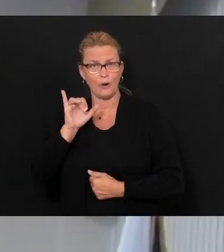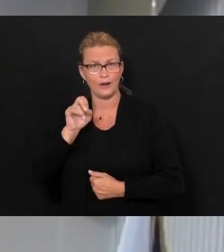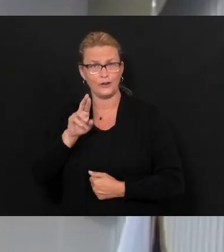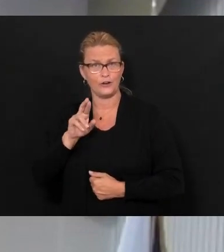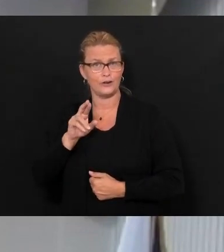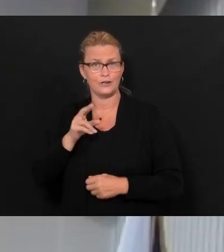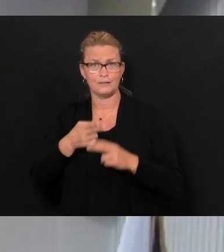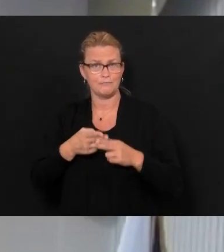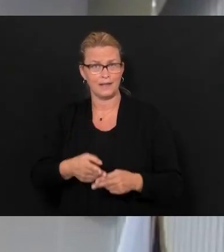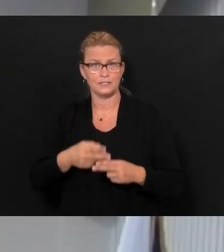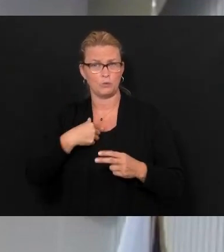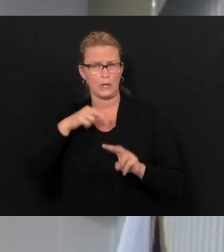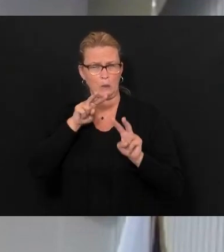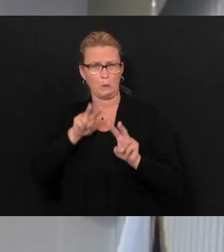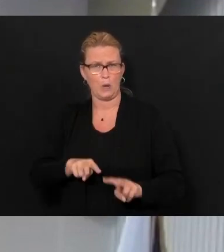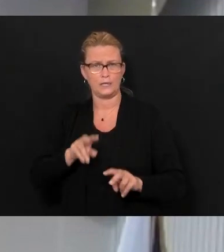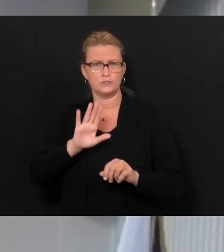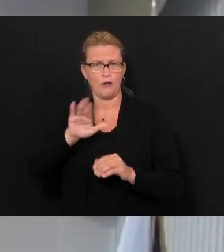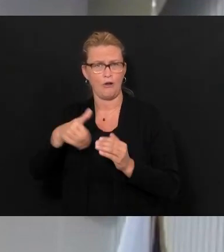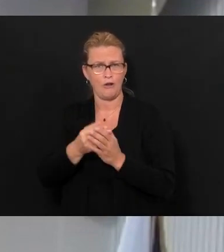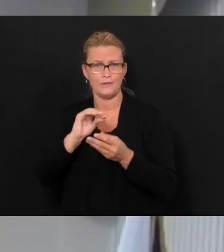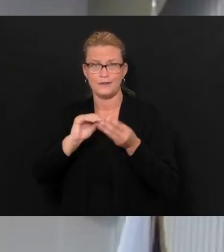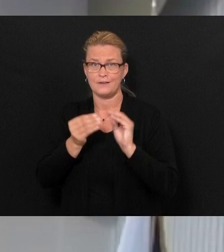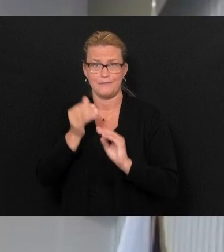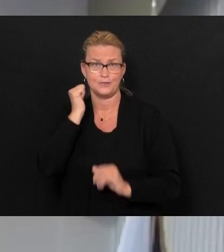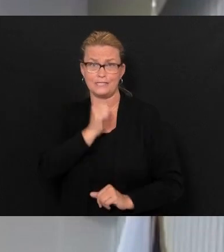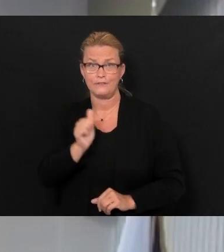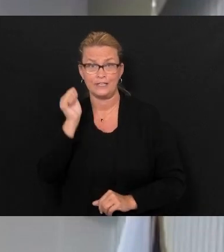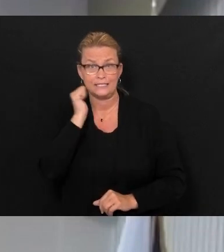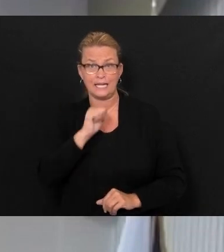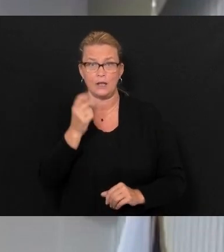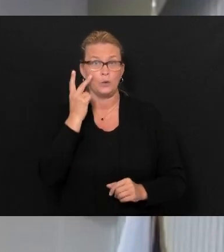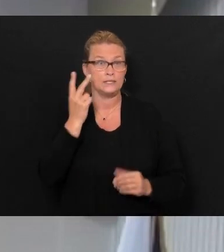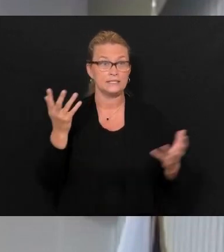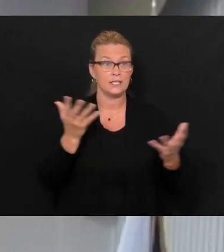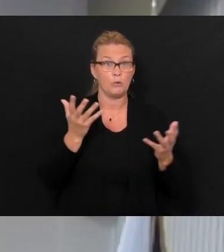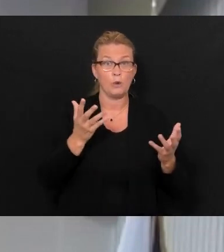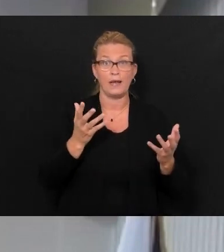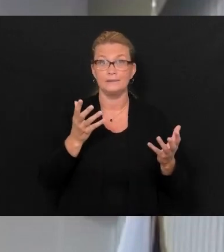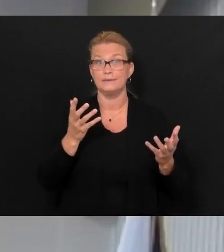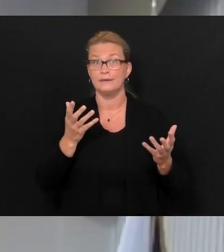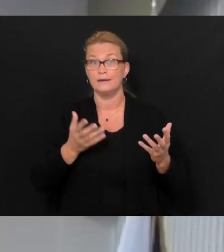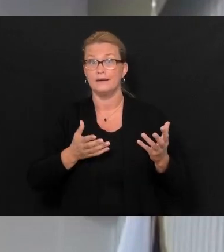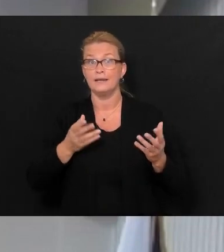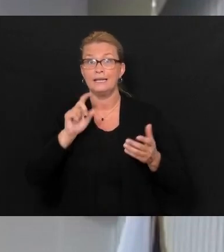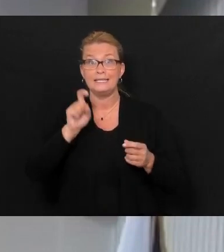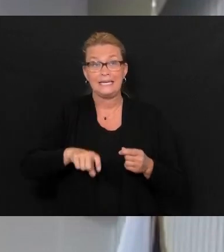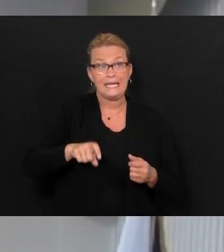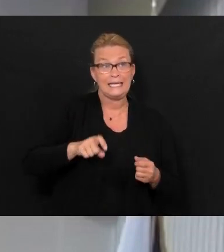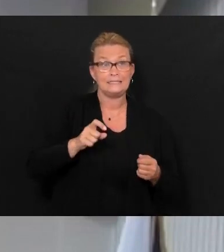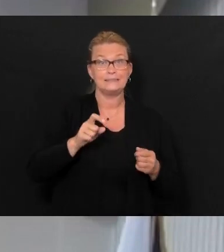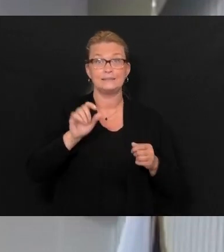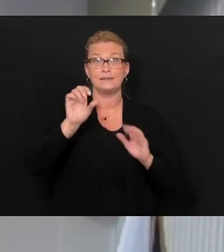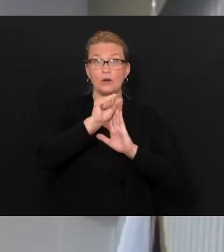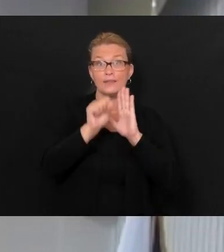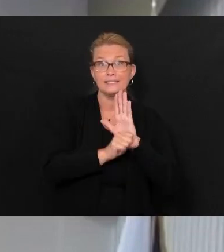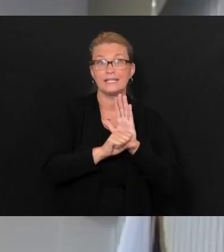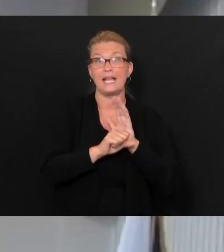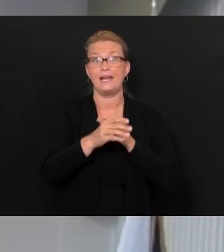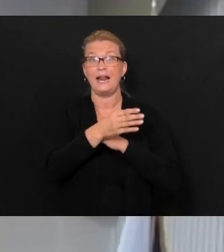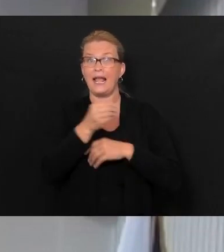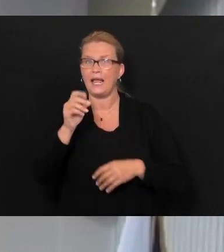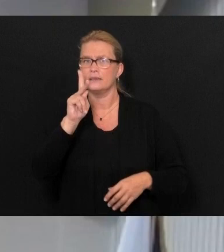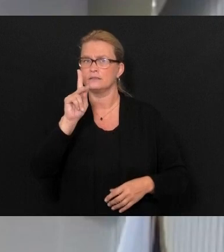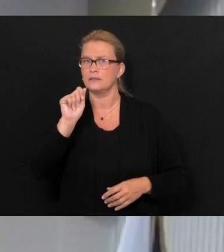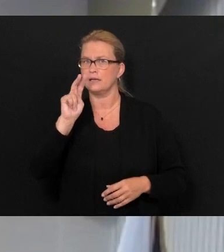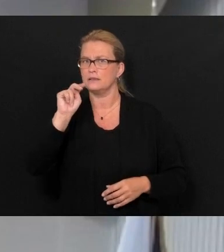these numbers daily. We look at what the needs are with regard to the state and Kanawha County.